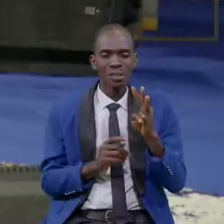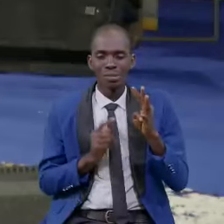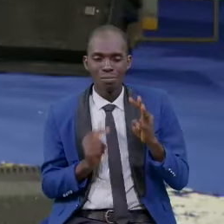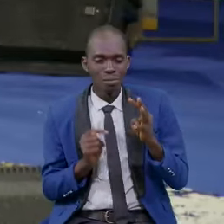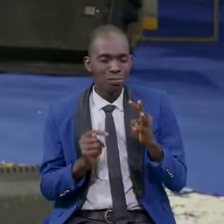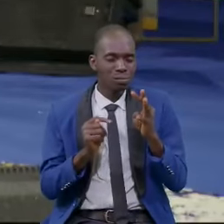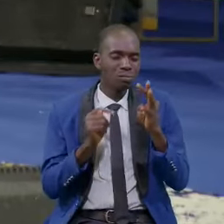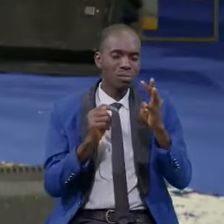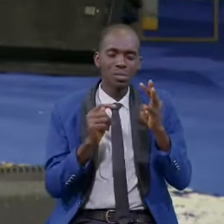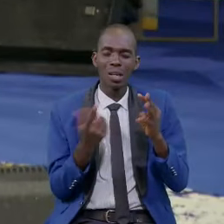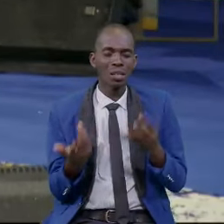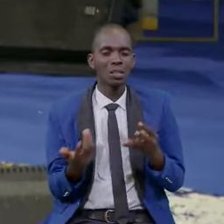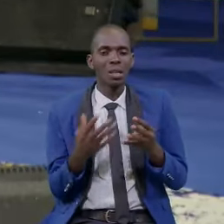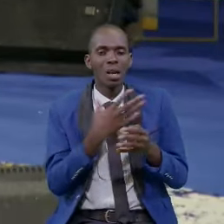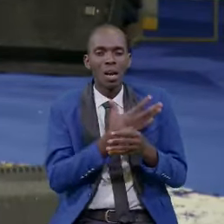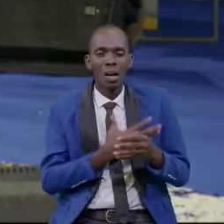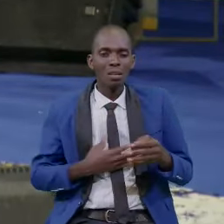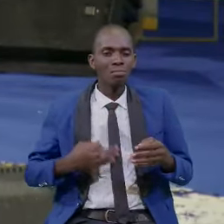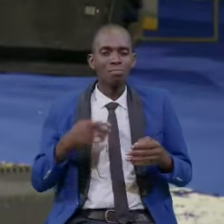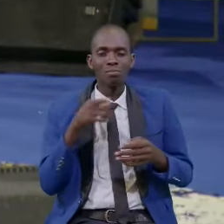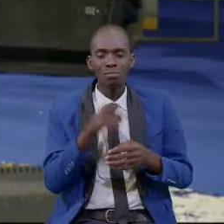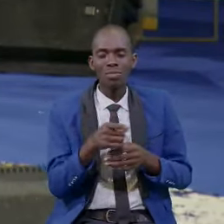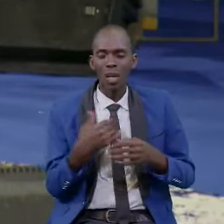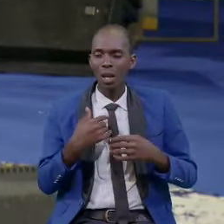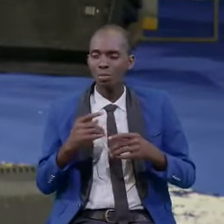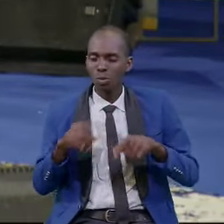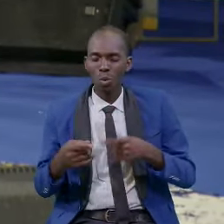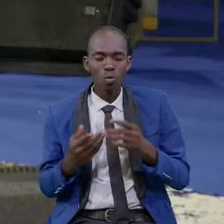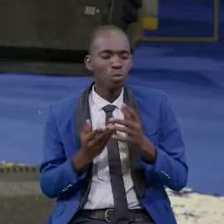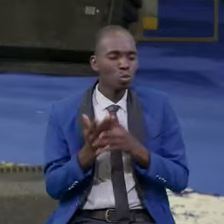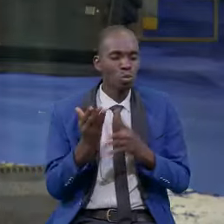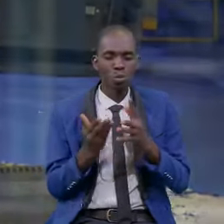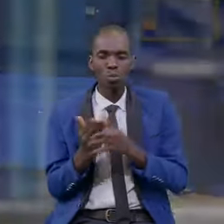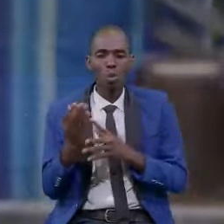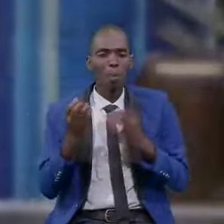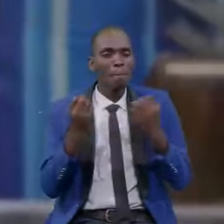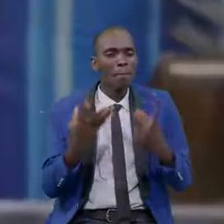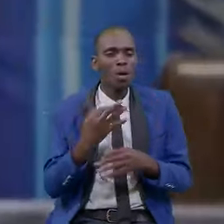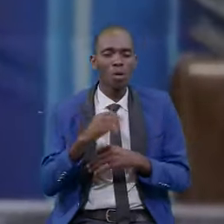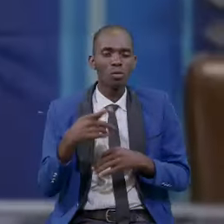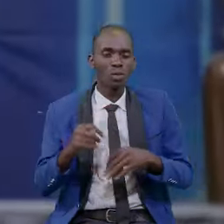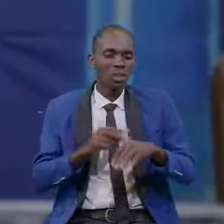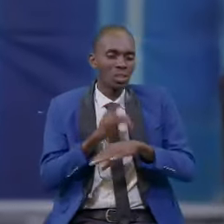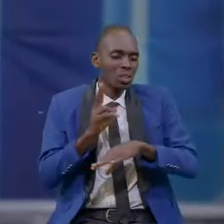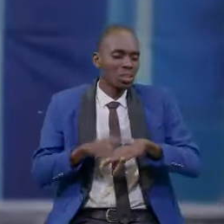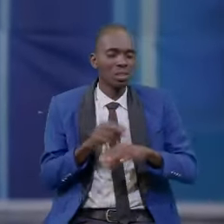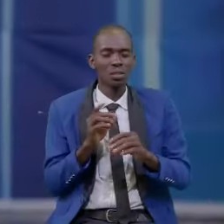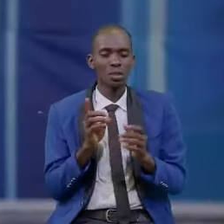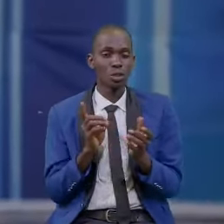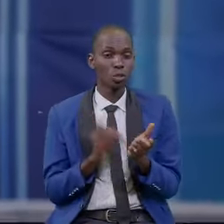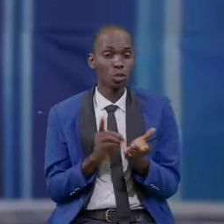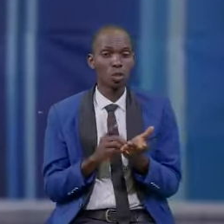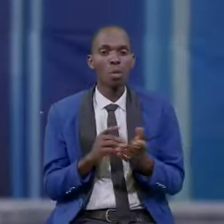the regular orthodox doctors. When that did not work for her, she went